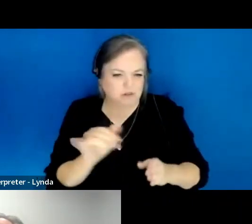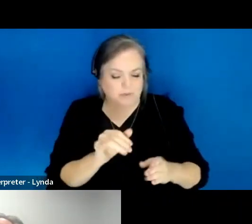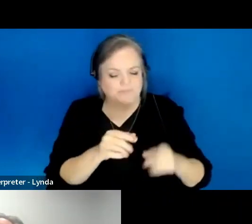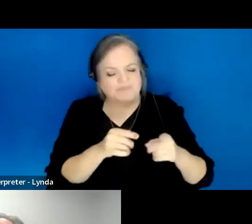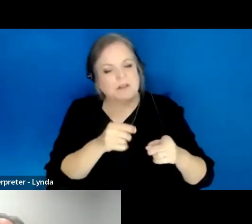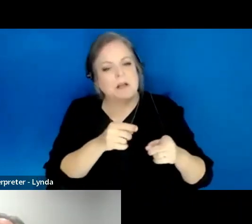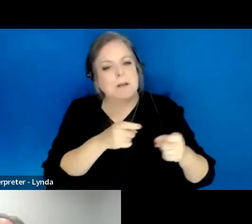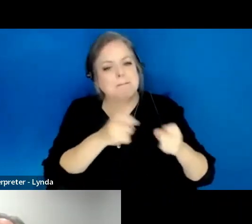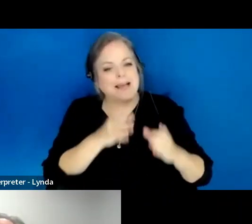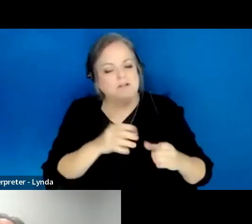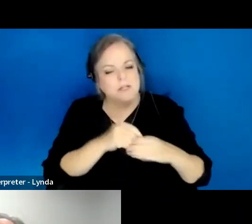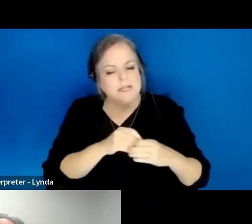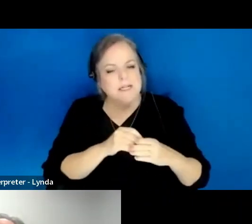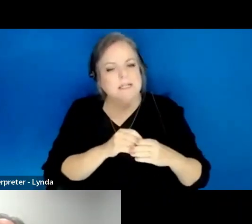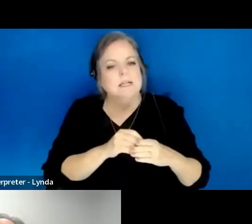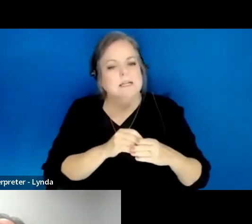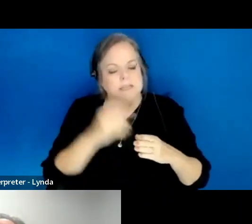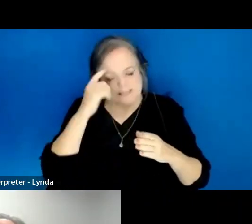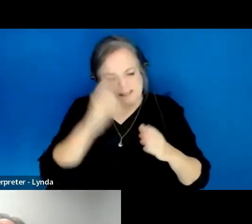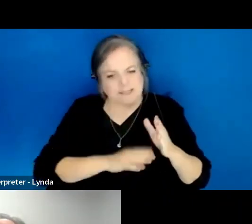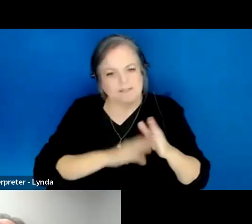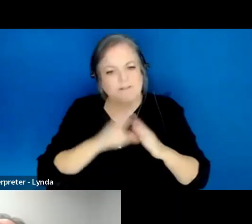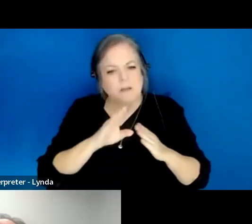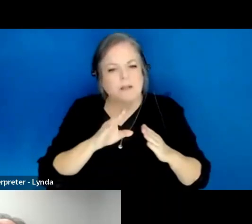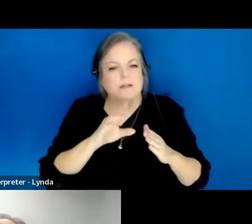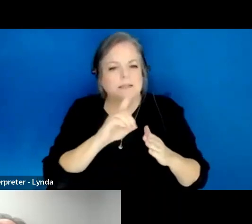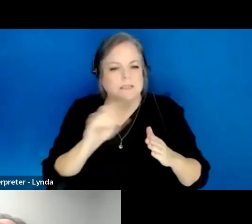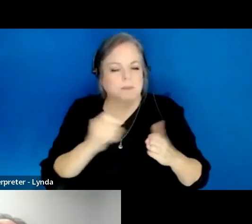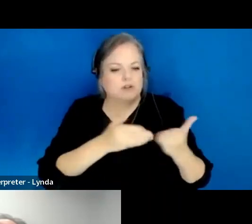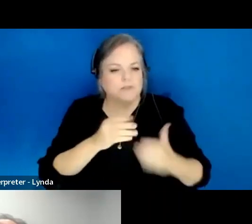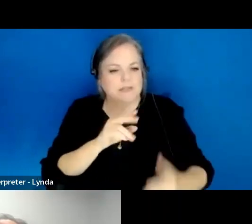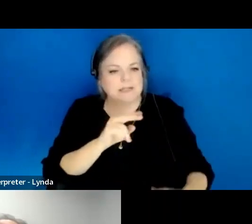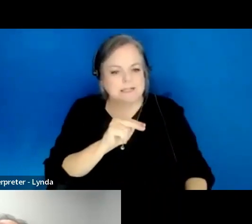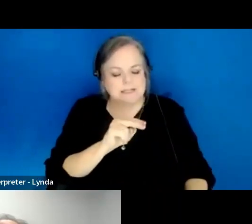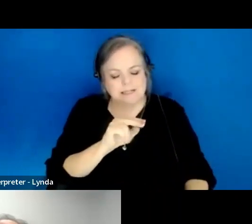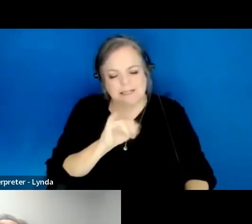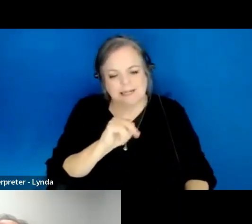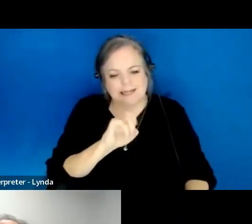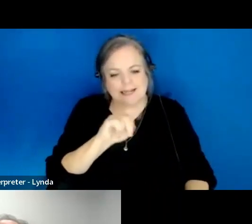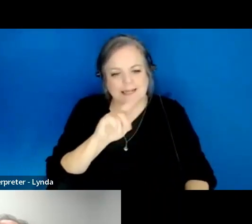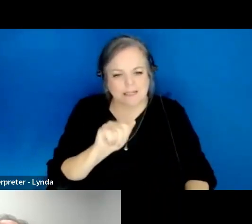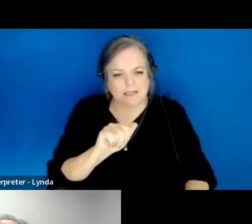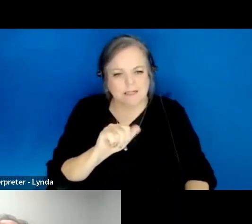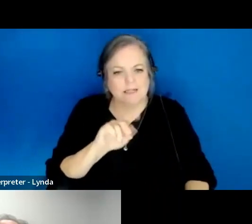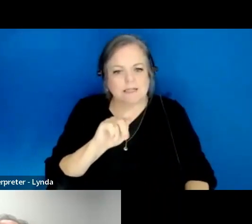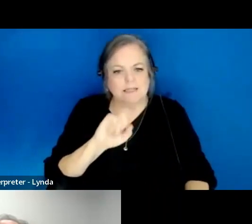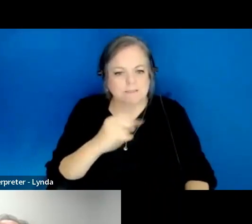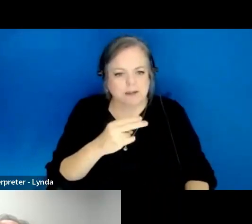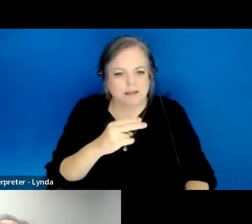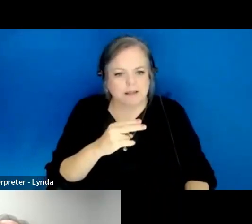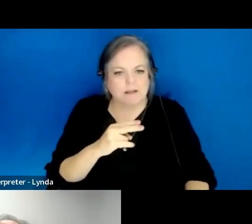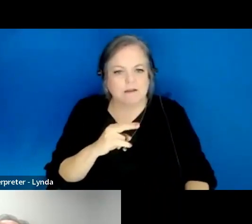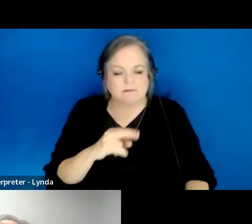in developmental disability services, and that's Nikita Smith Rashad. I hope I didn't kill that